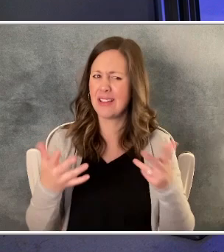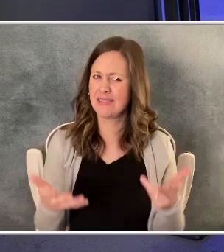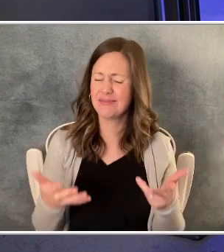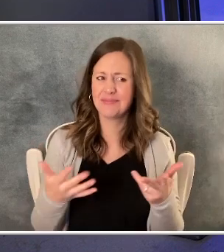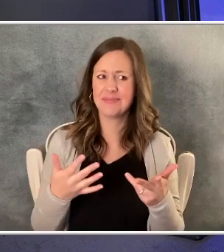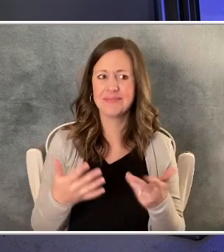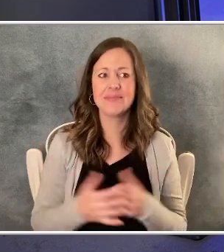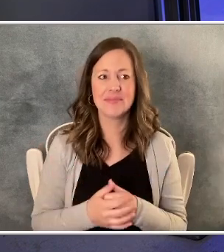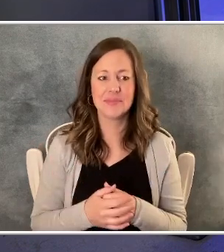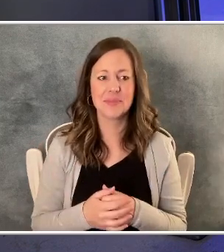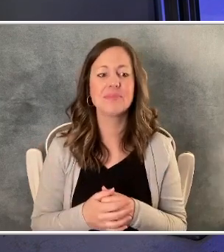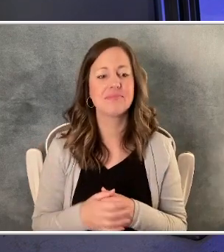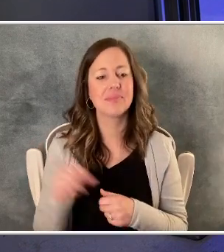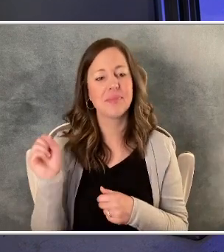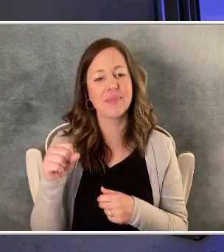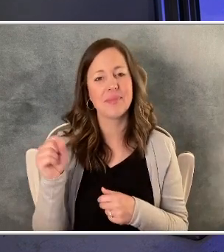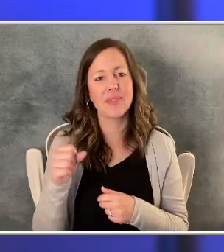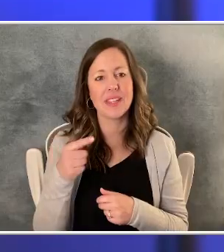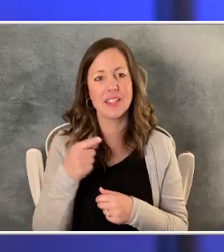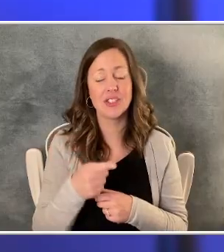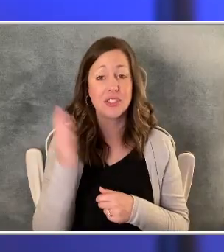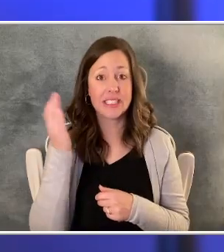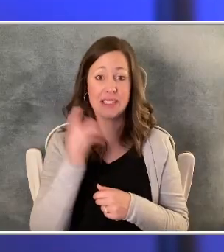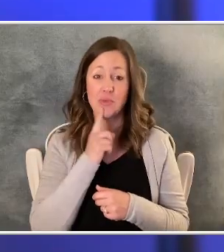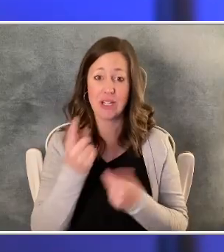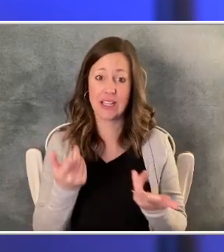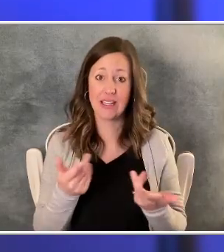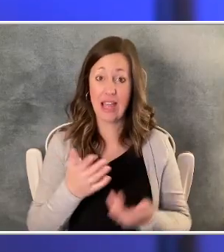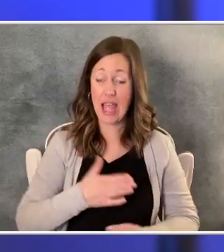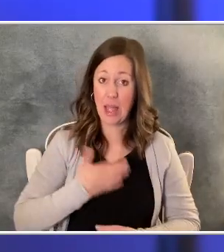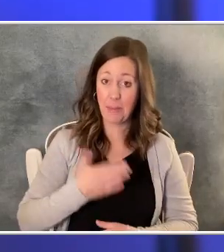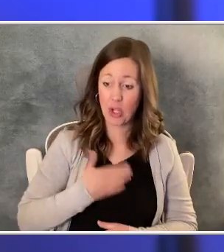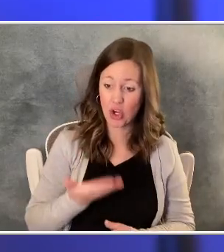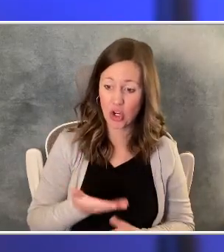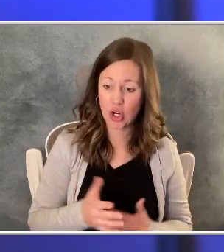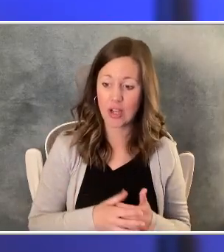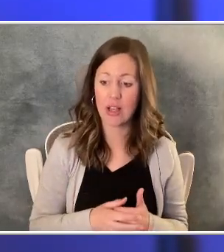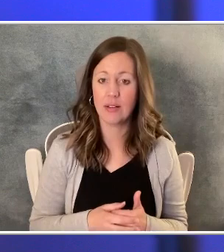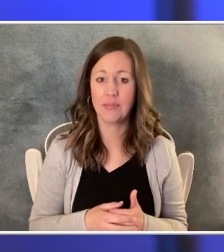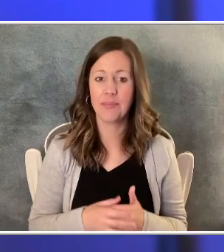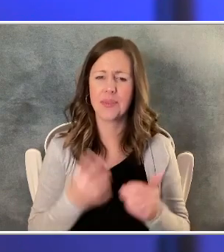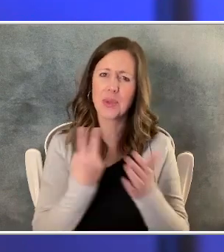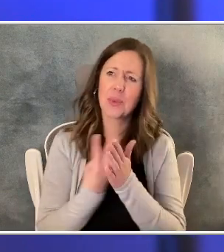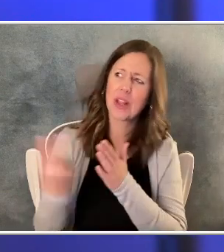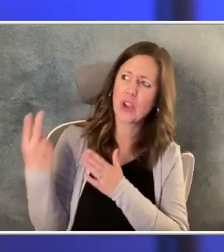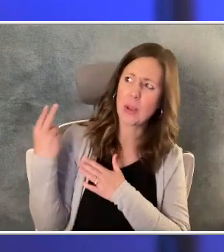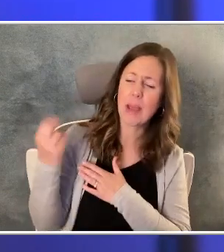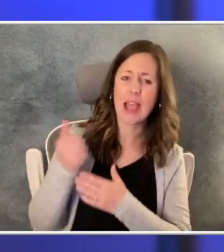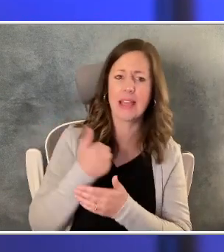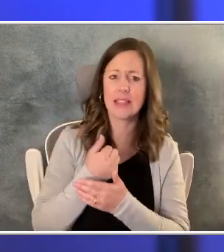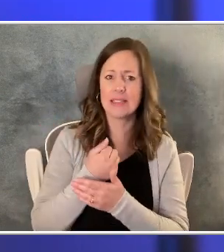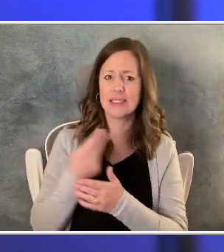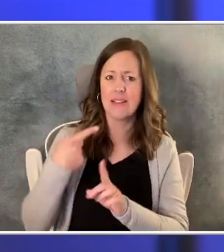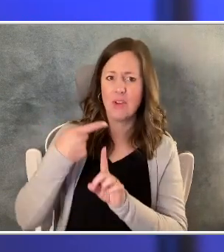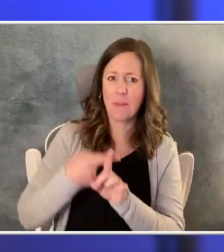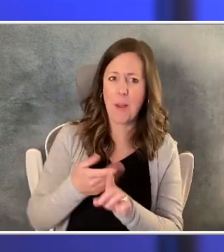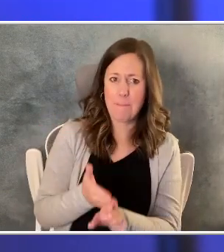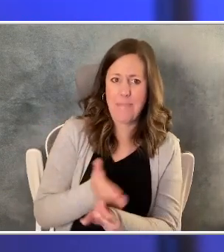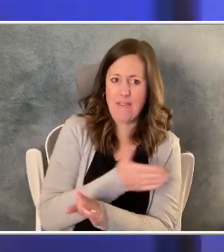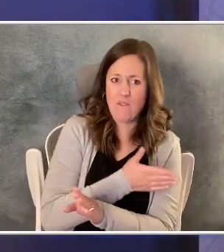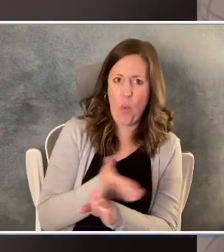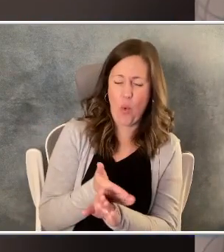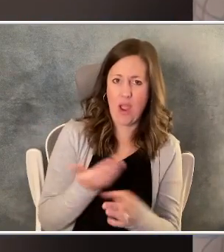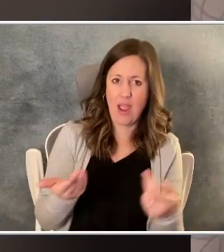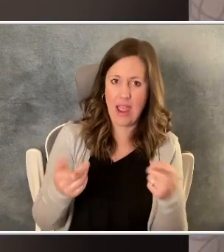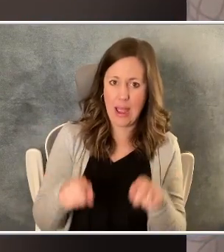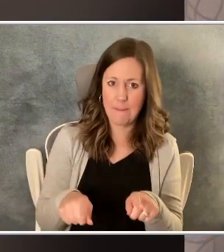seems just happier. We look back at the several months leading up to all of this, and